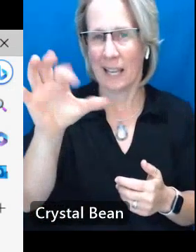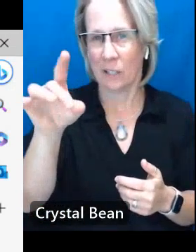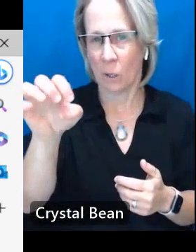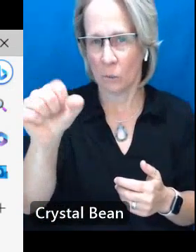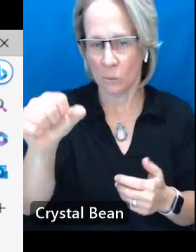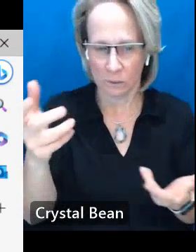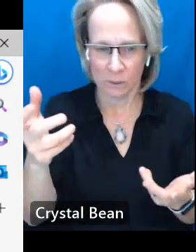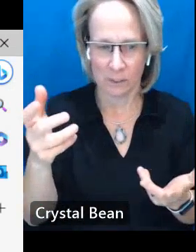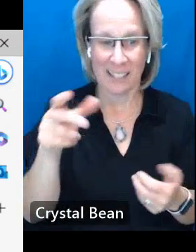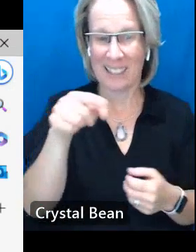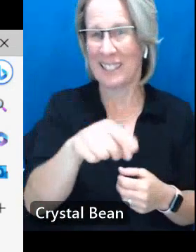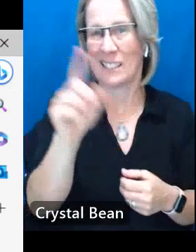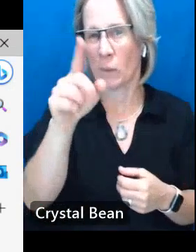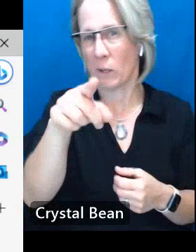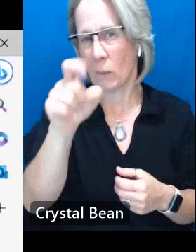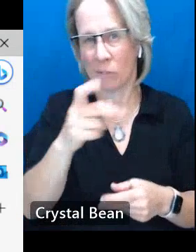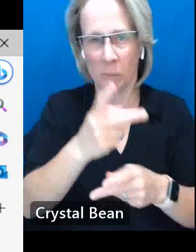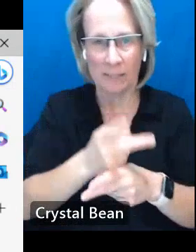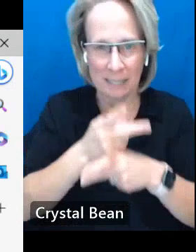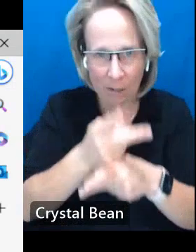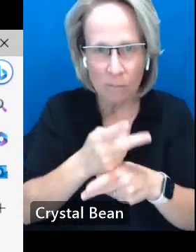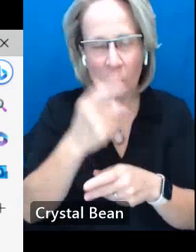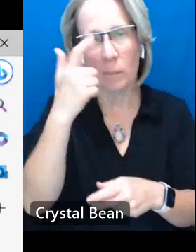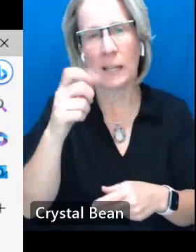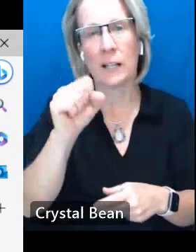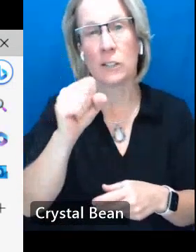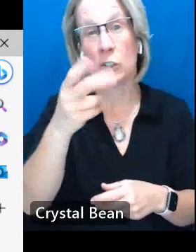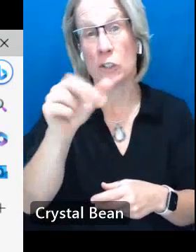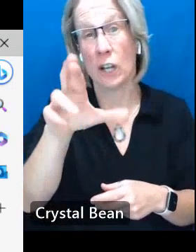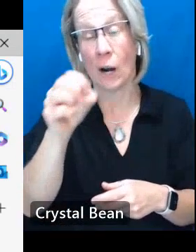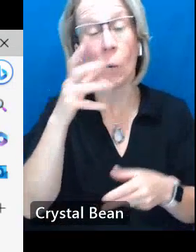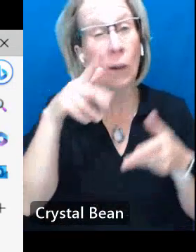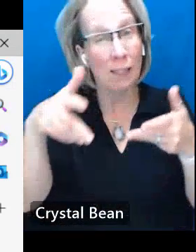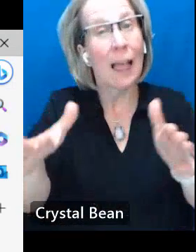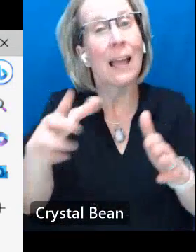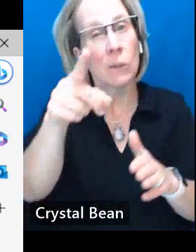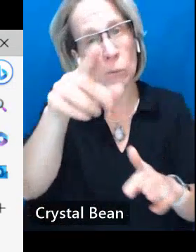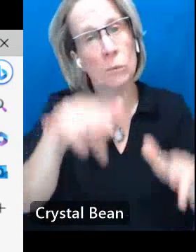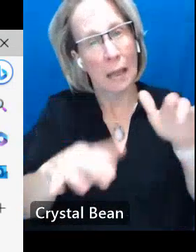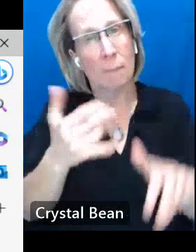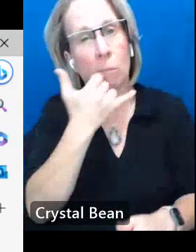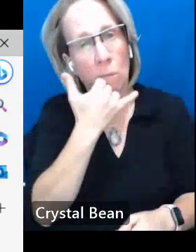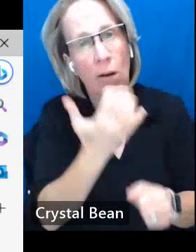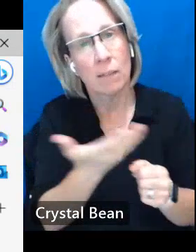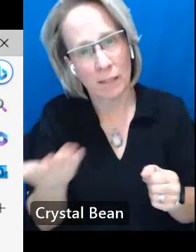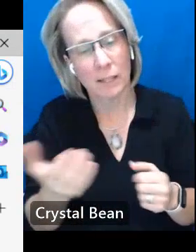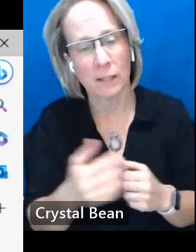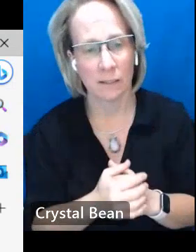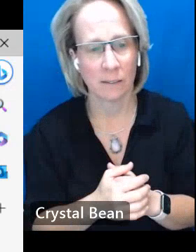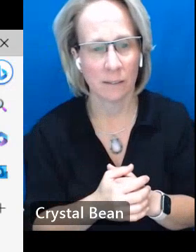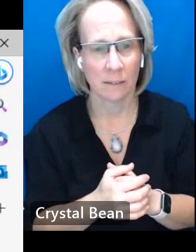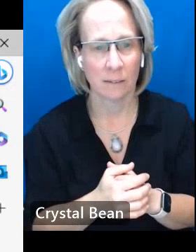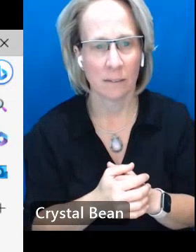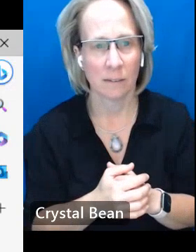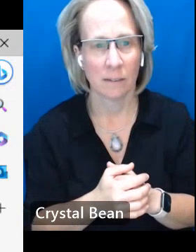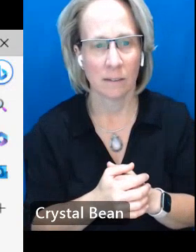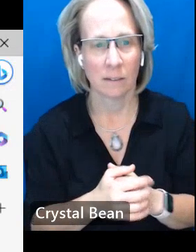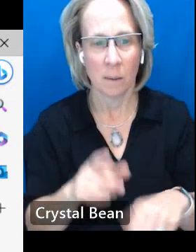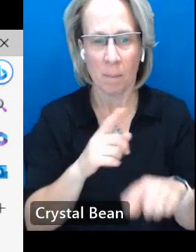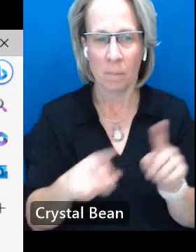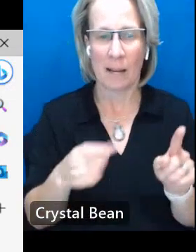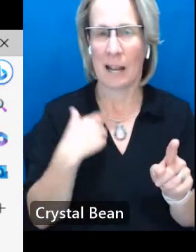be careful, because Share will let you put the wrong thing in here, right? But I care about DFA's P codes because